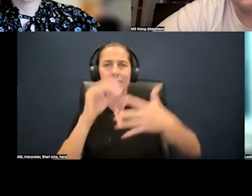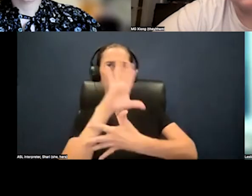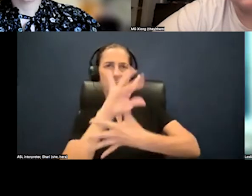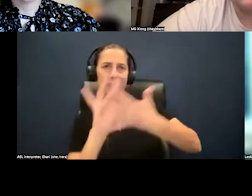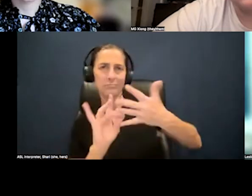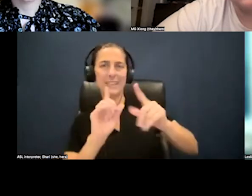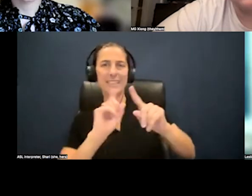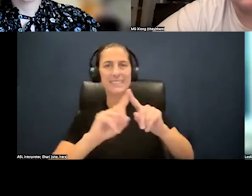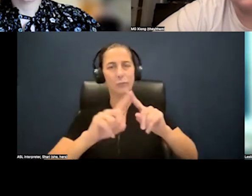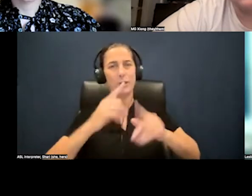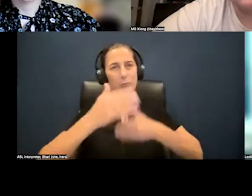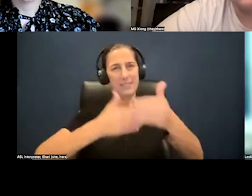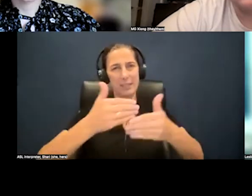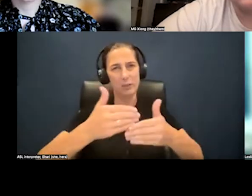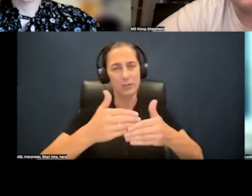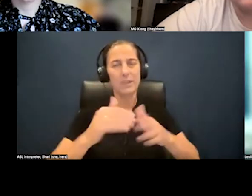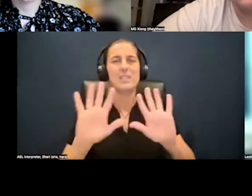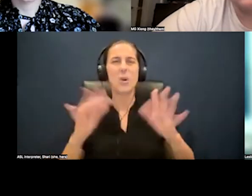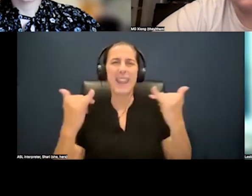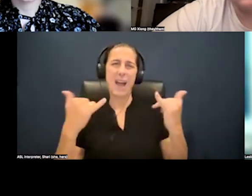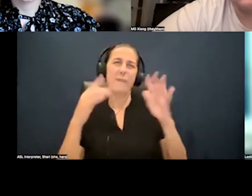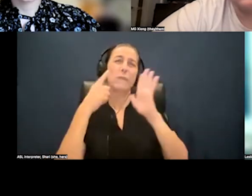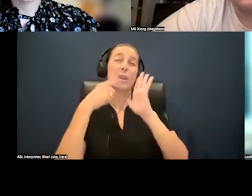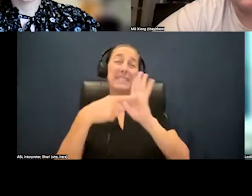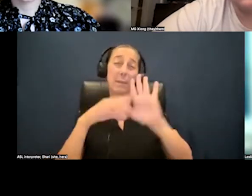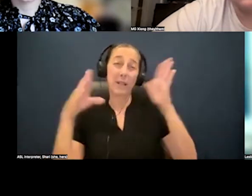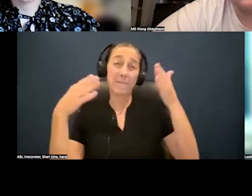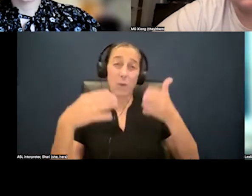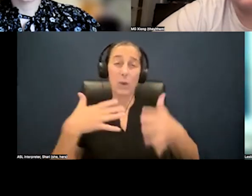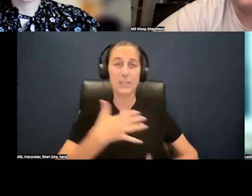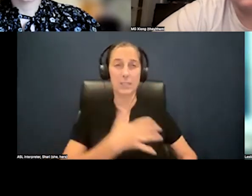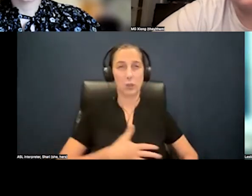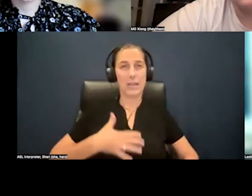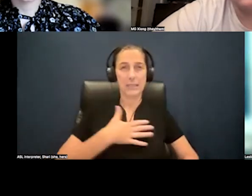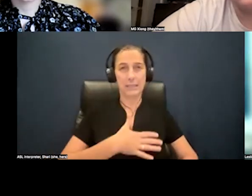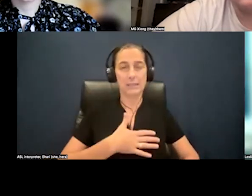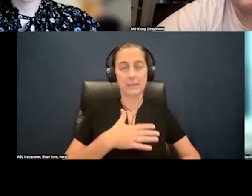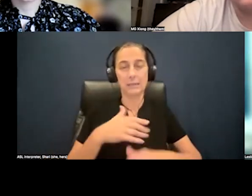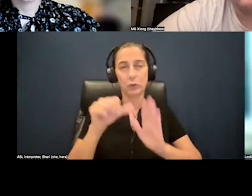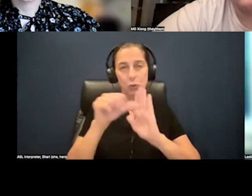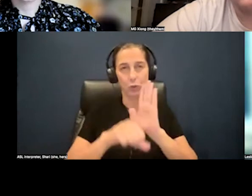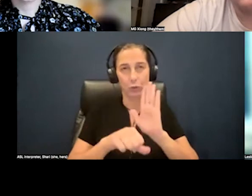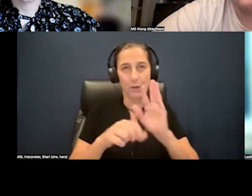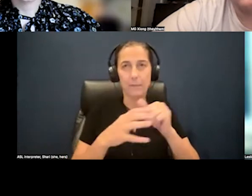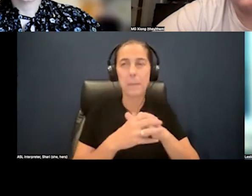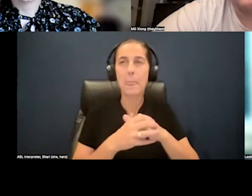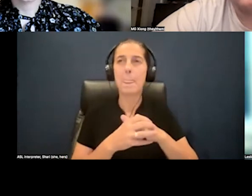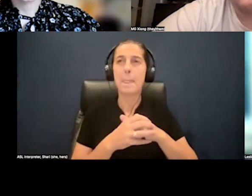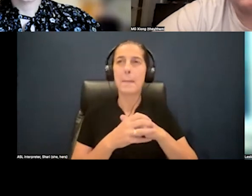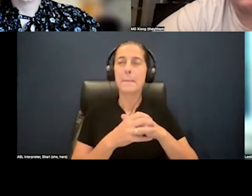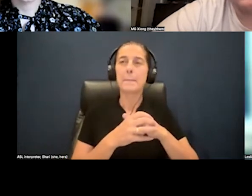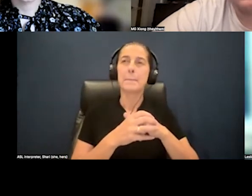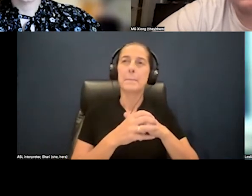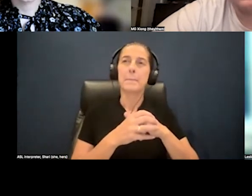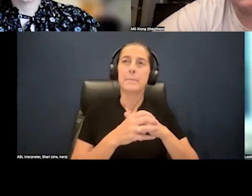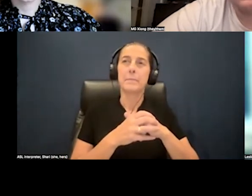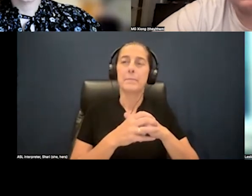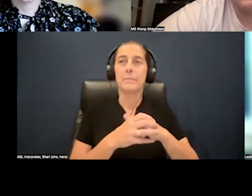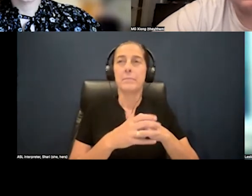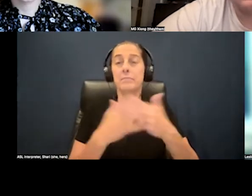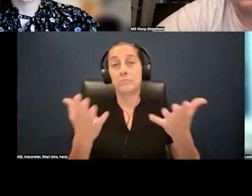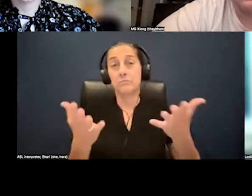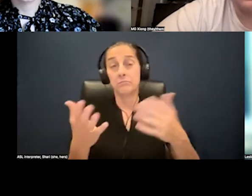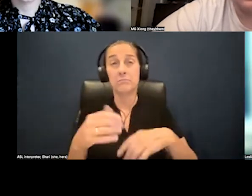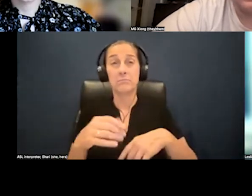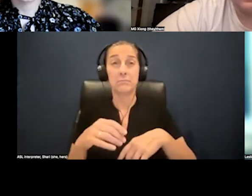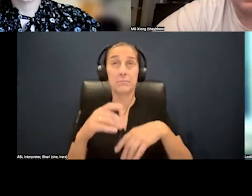So let me give, like, for chest surgery, like there's nothing really like someone needs to